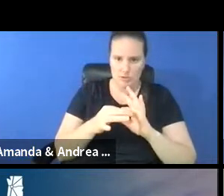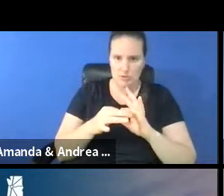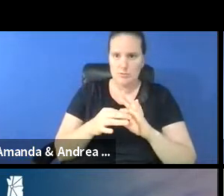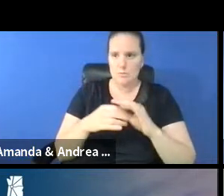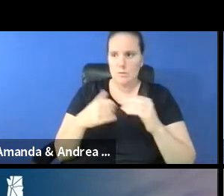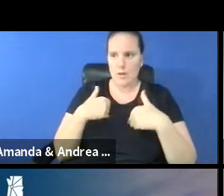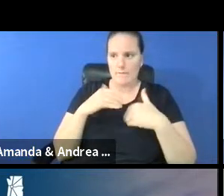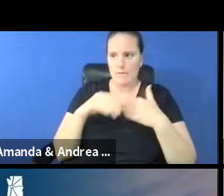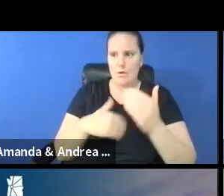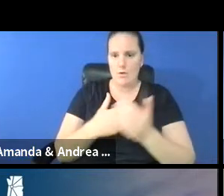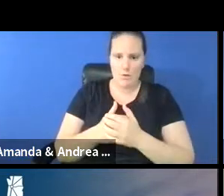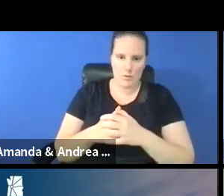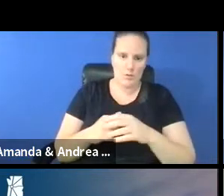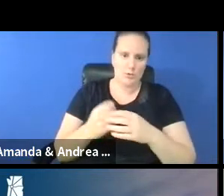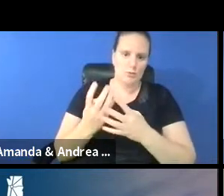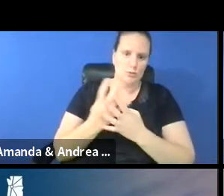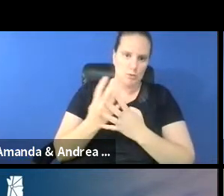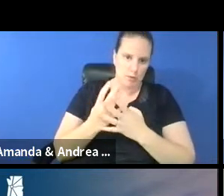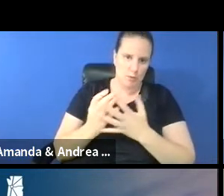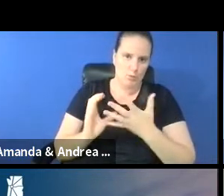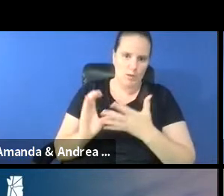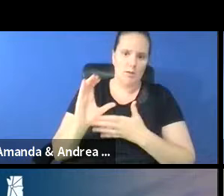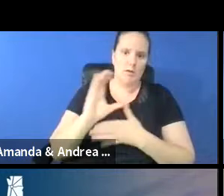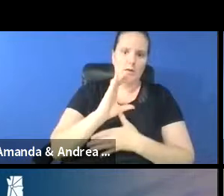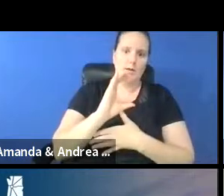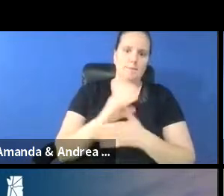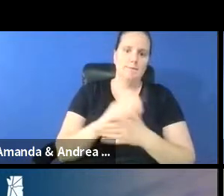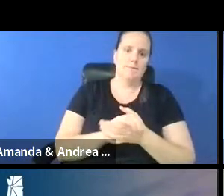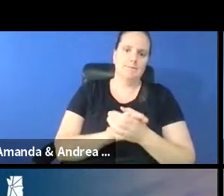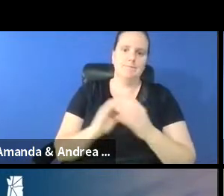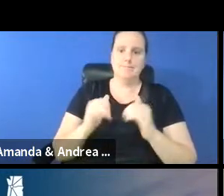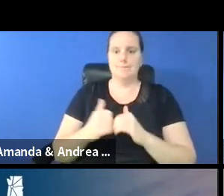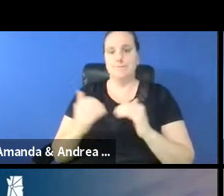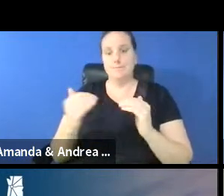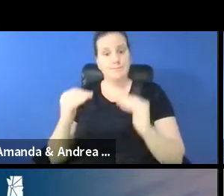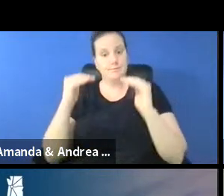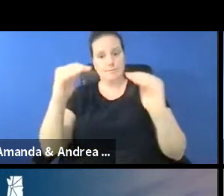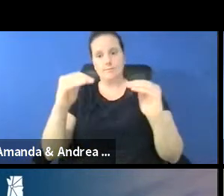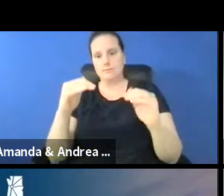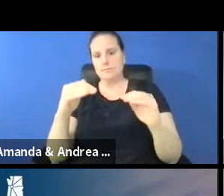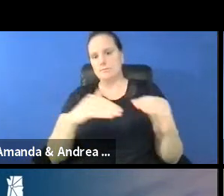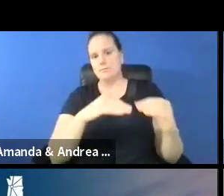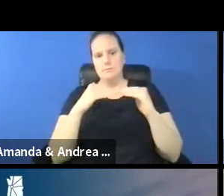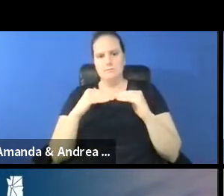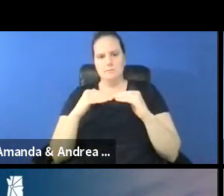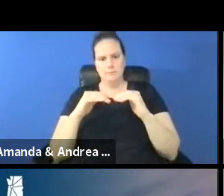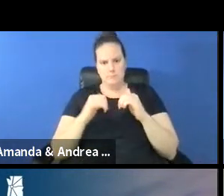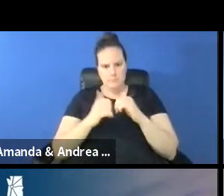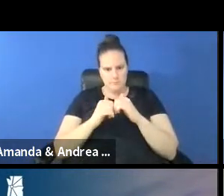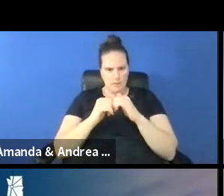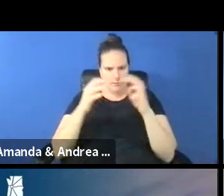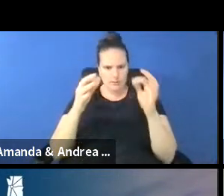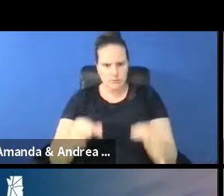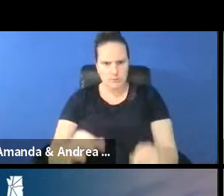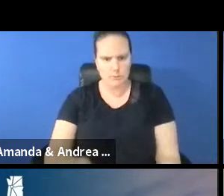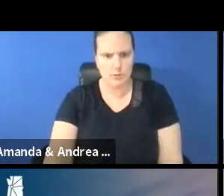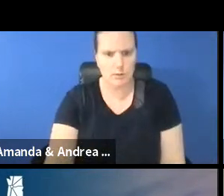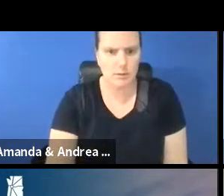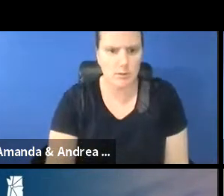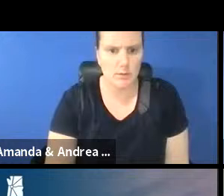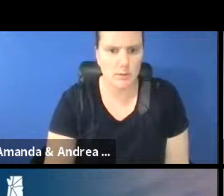these screening criteria that are focused on how we advance equity and how we determine between different